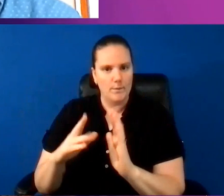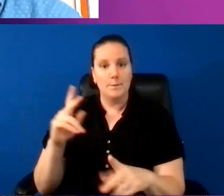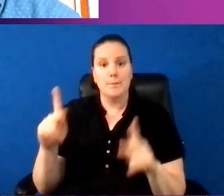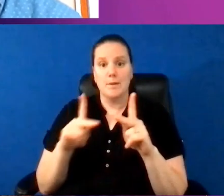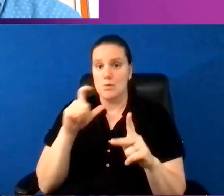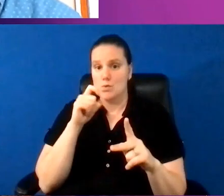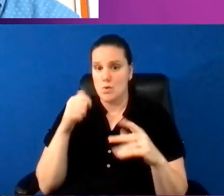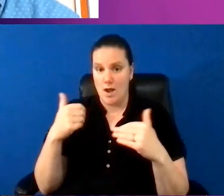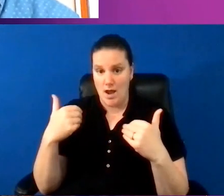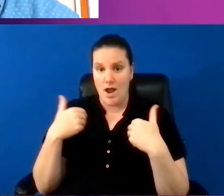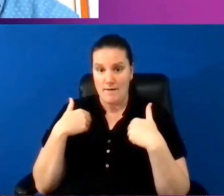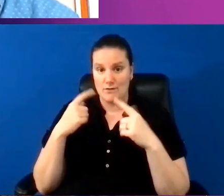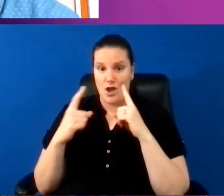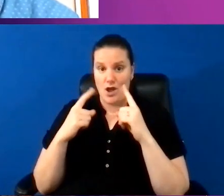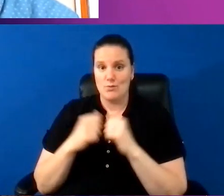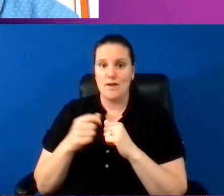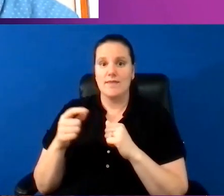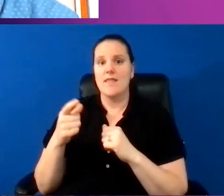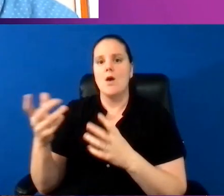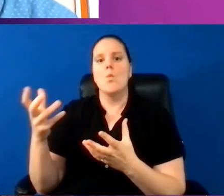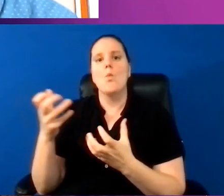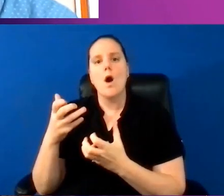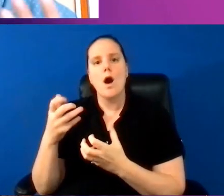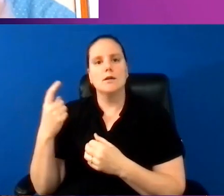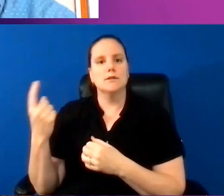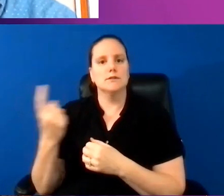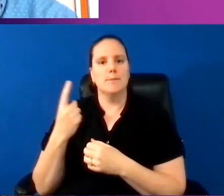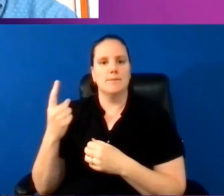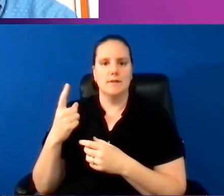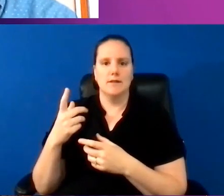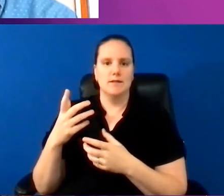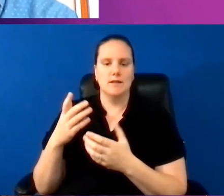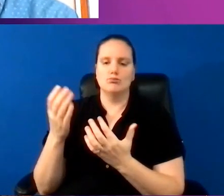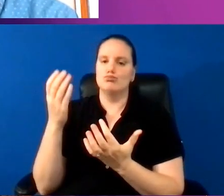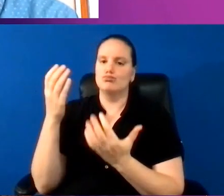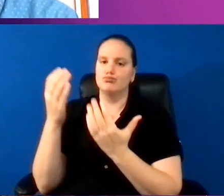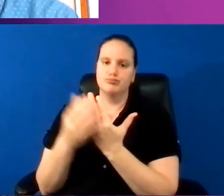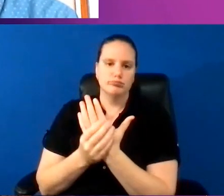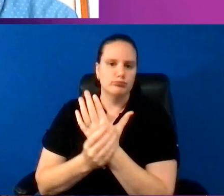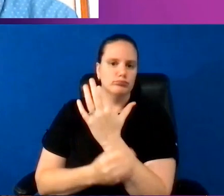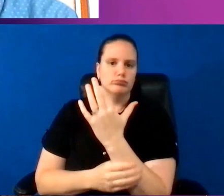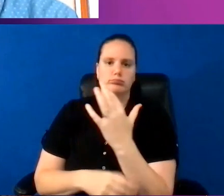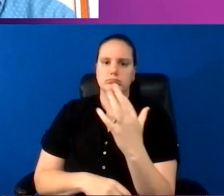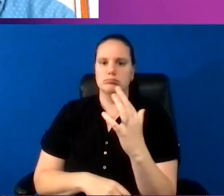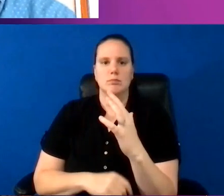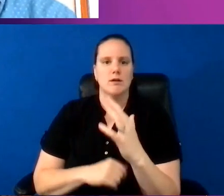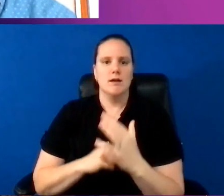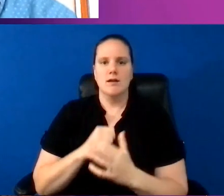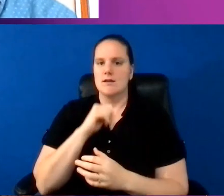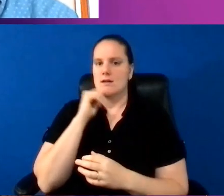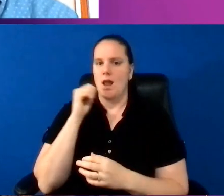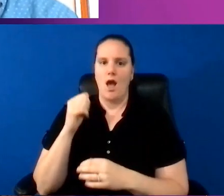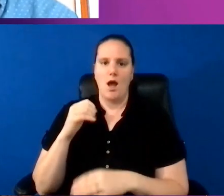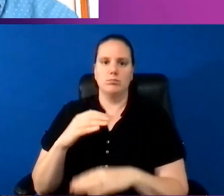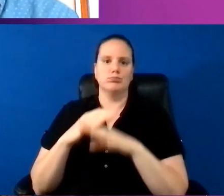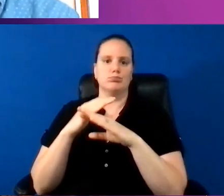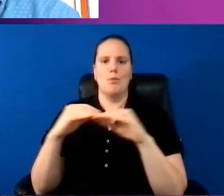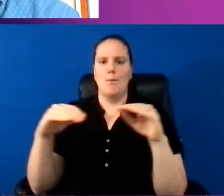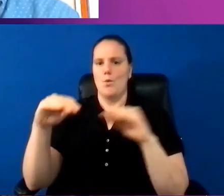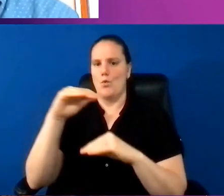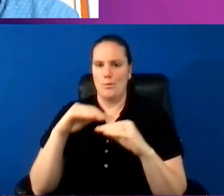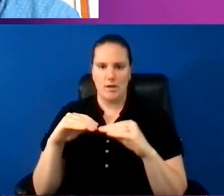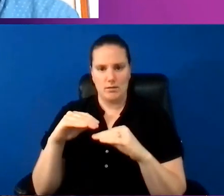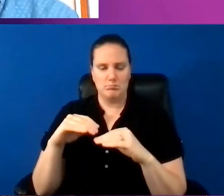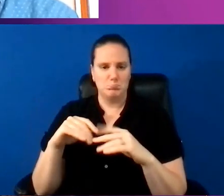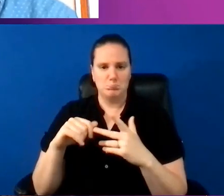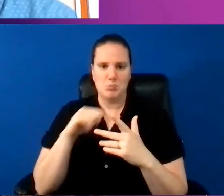have talked to told me they want something that can just slide on. It's not going to obstruct their movement. It's